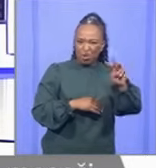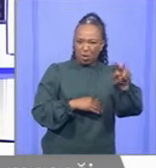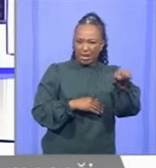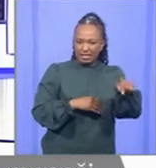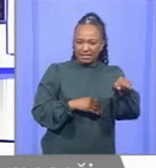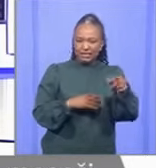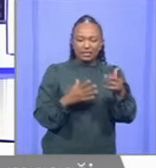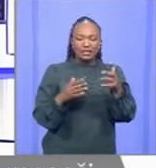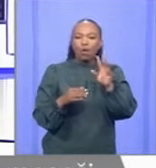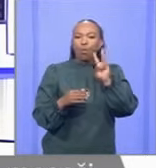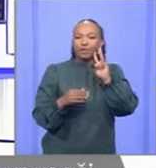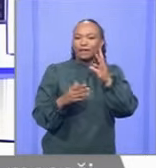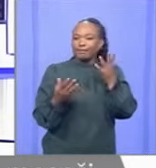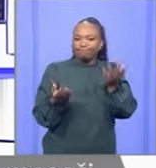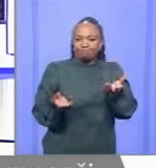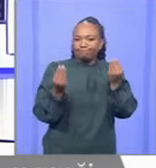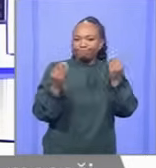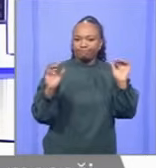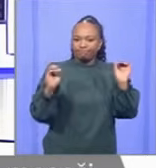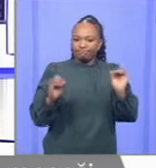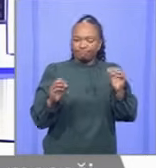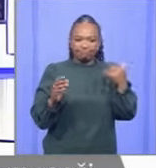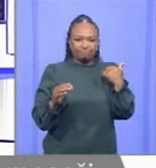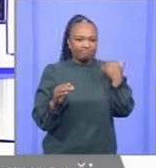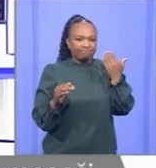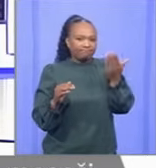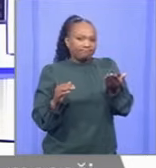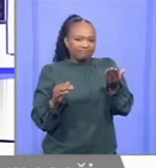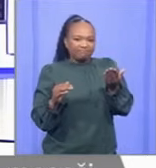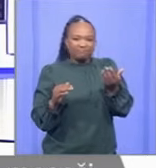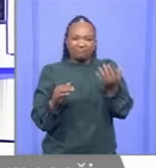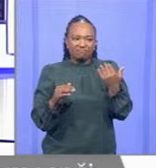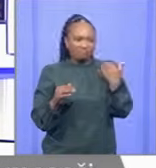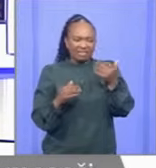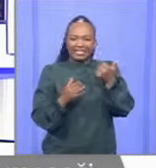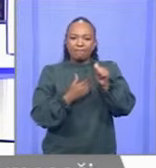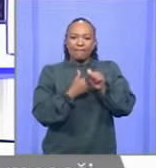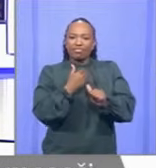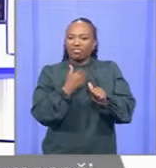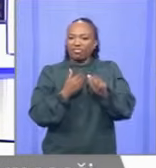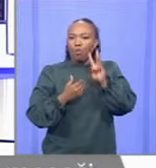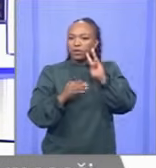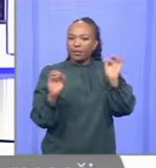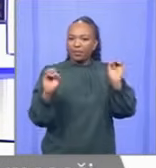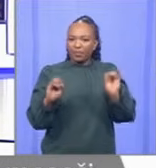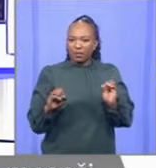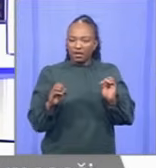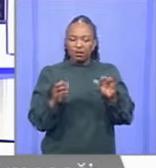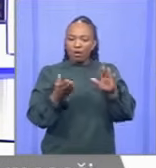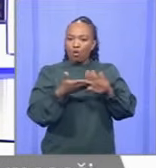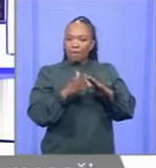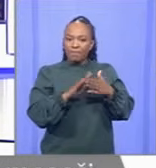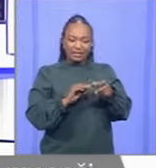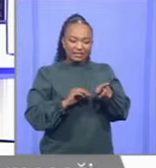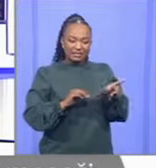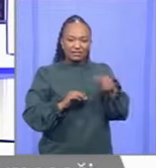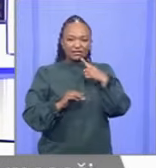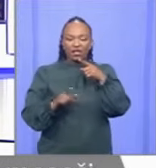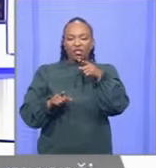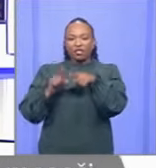hwetša meetse mo gabeale e šetšego e le tekano ya dikgwedi tše tshela. Badudi ba šupa ka monwana bolaodi bja